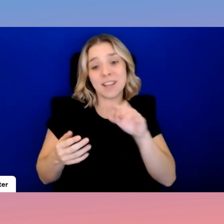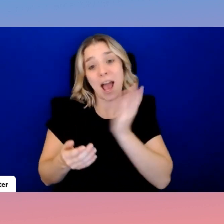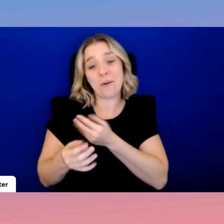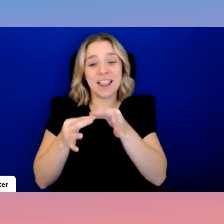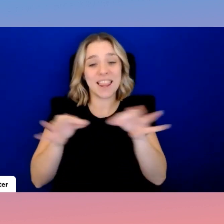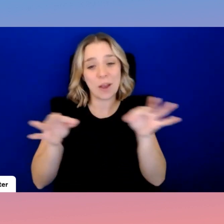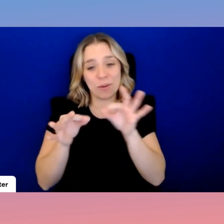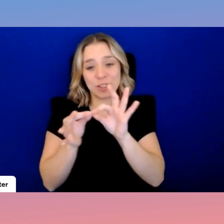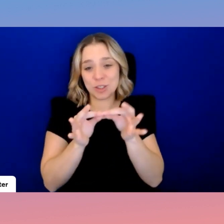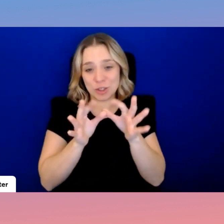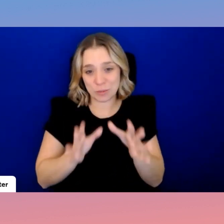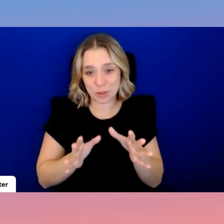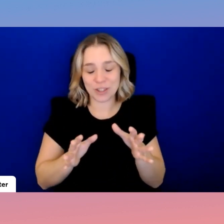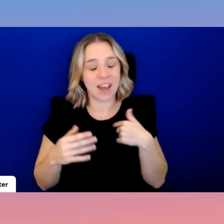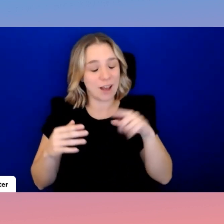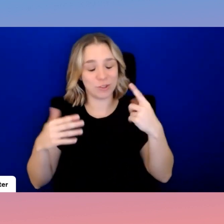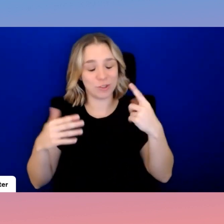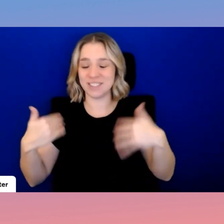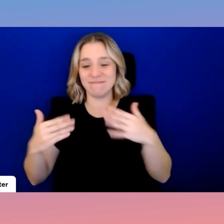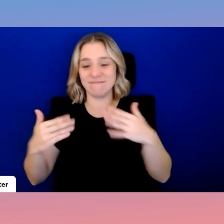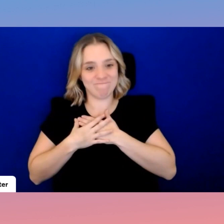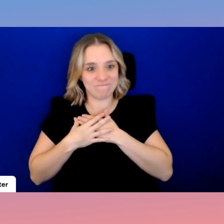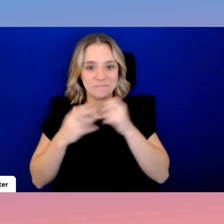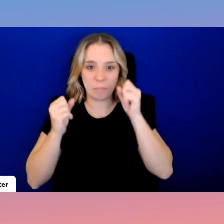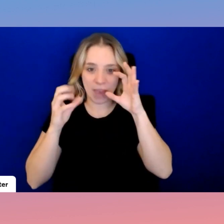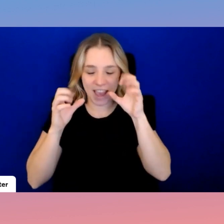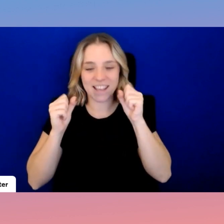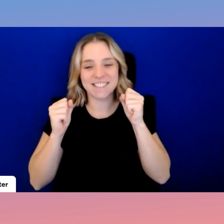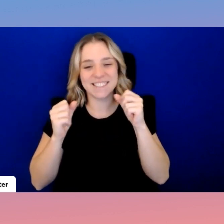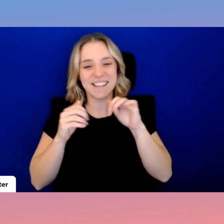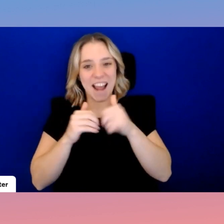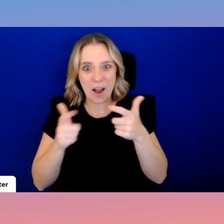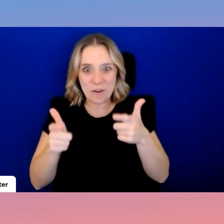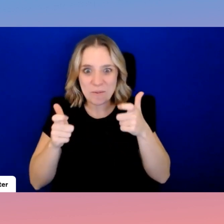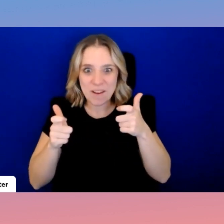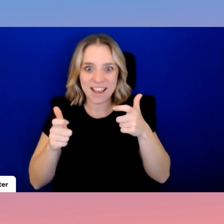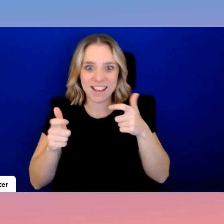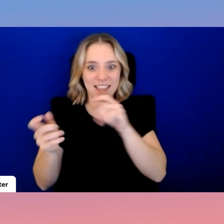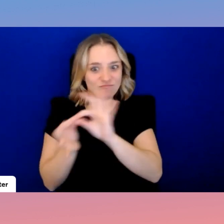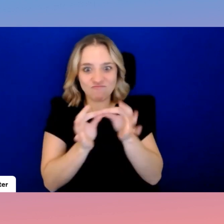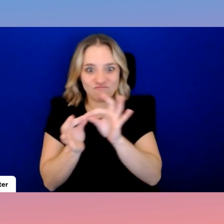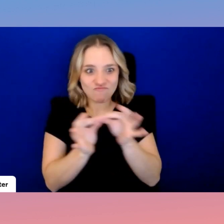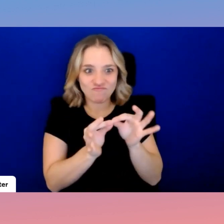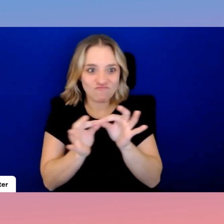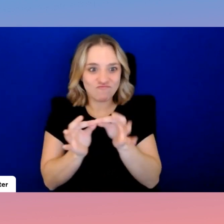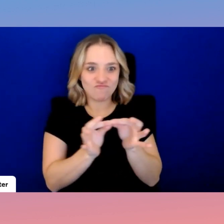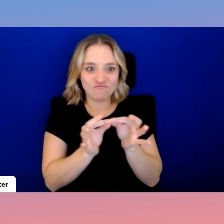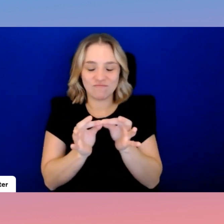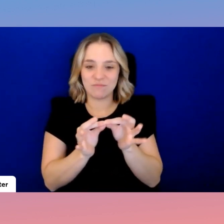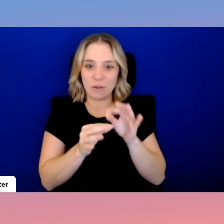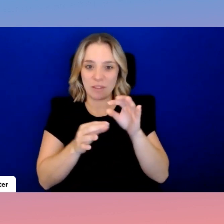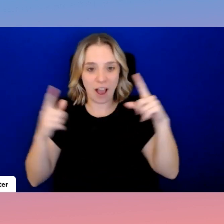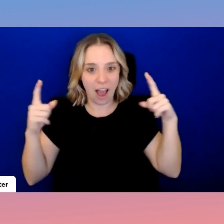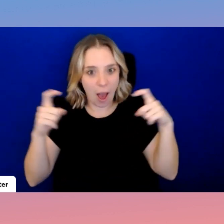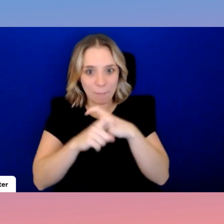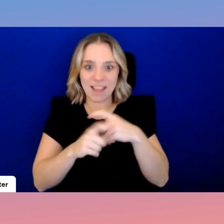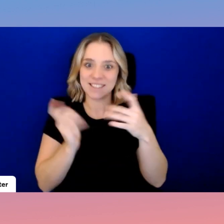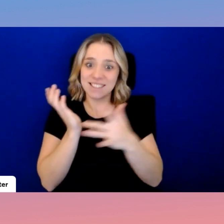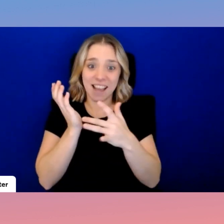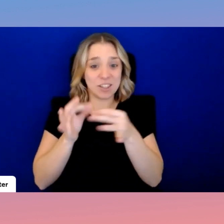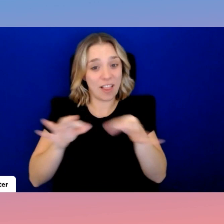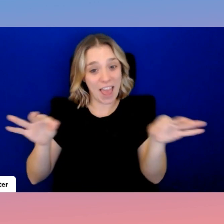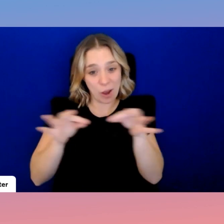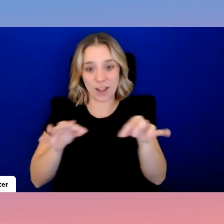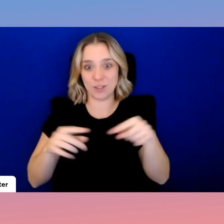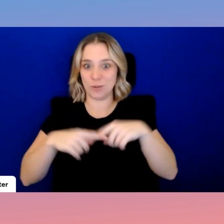interpreters. I am just simply amazed at how quick they translate this complex technical language into